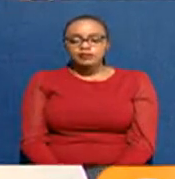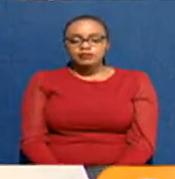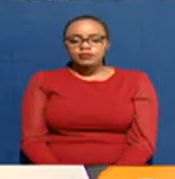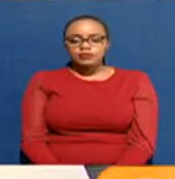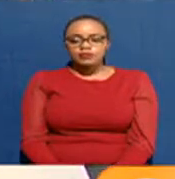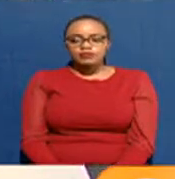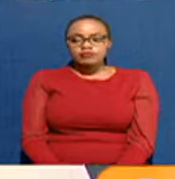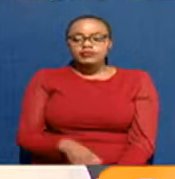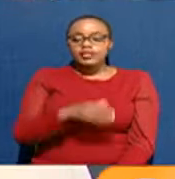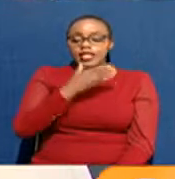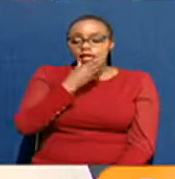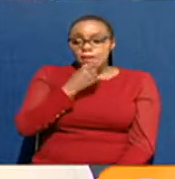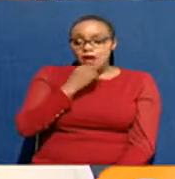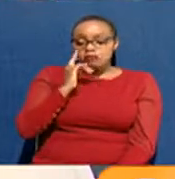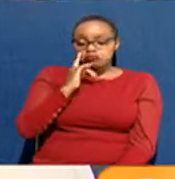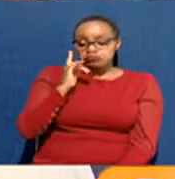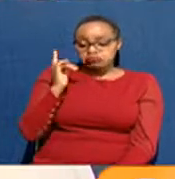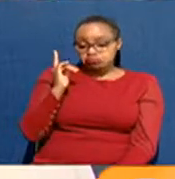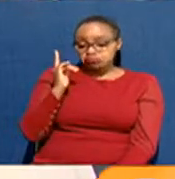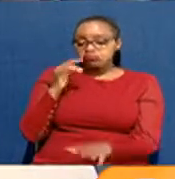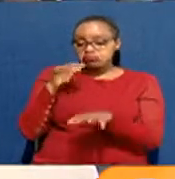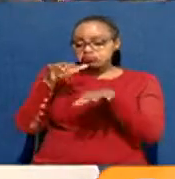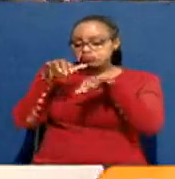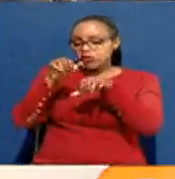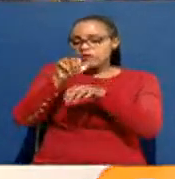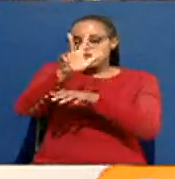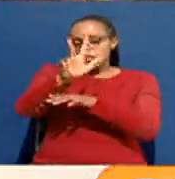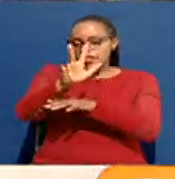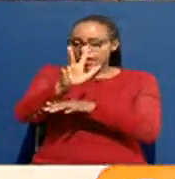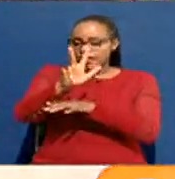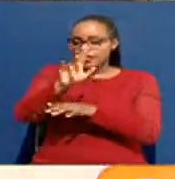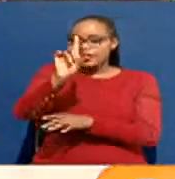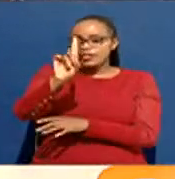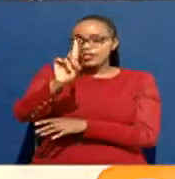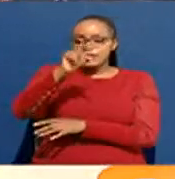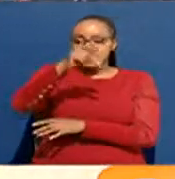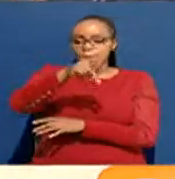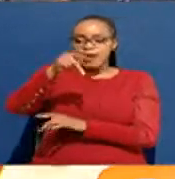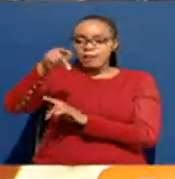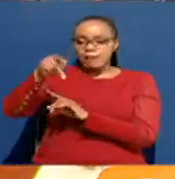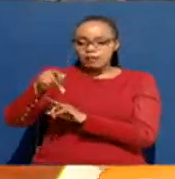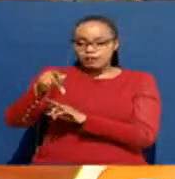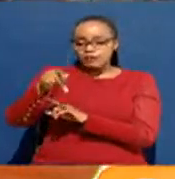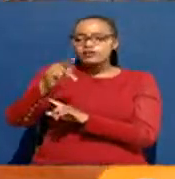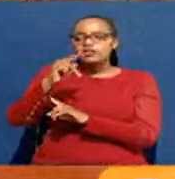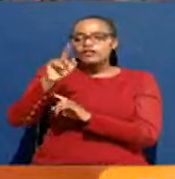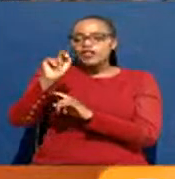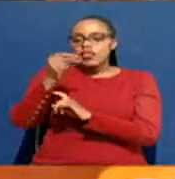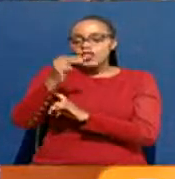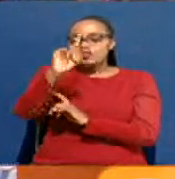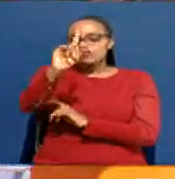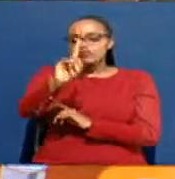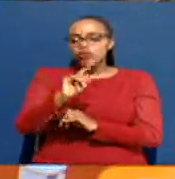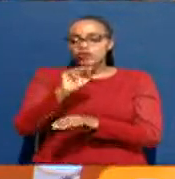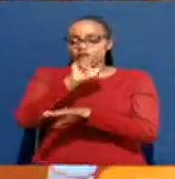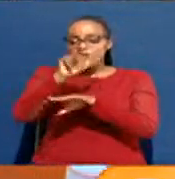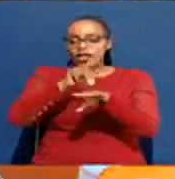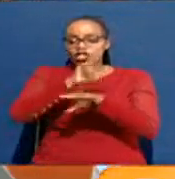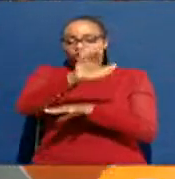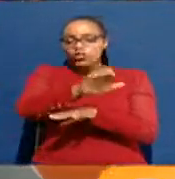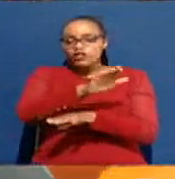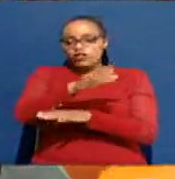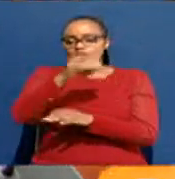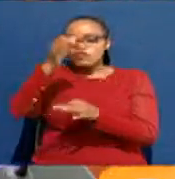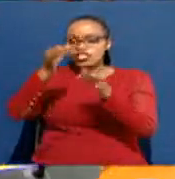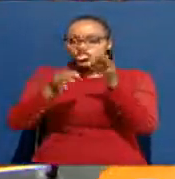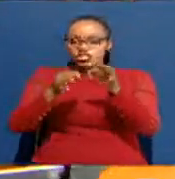The man who is expected to assume office as the third Director of Public Prosecutions was Thursday before the National Assembly's